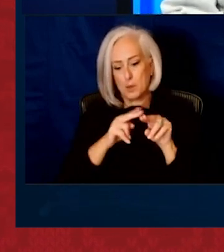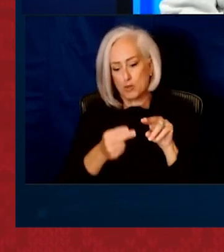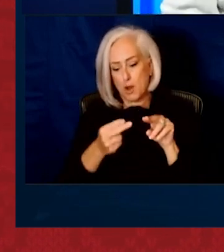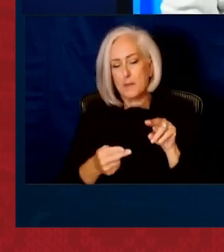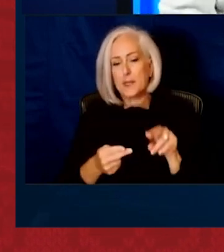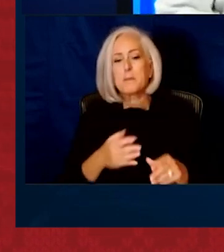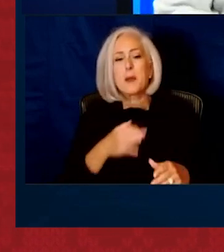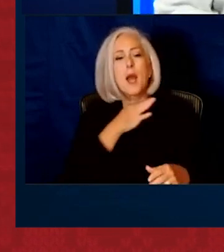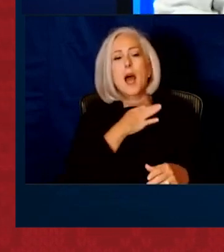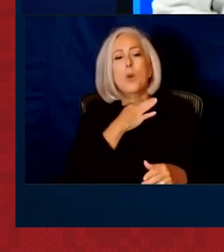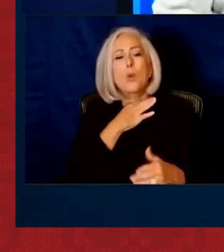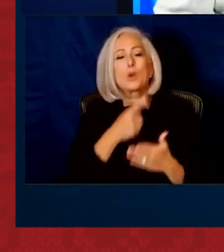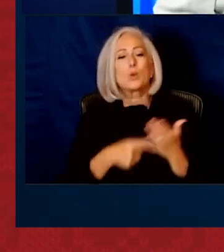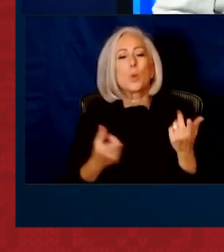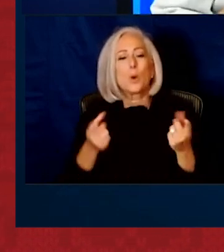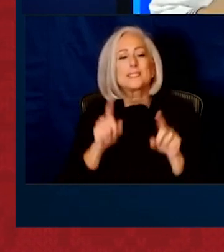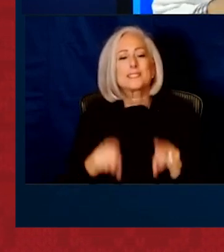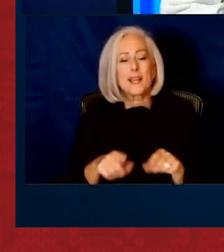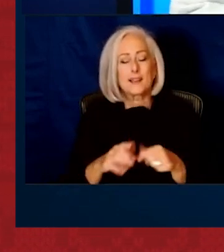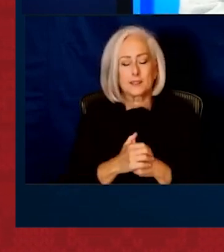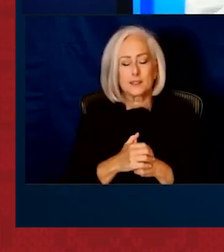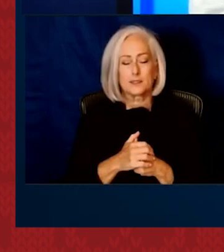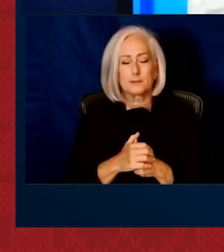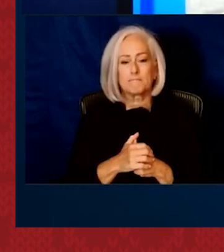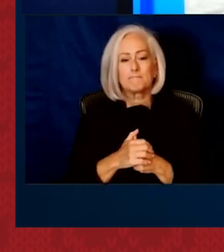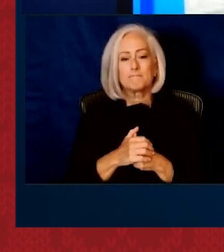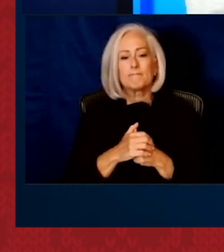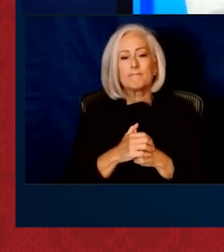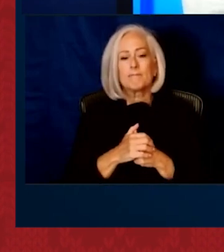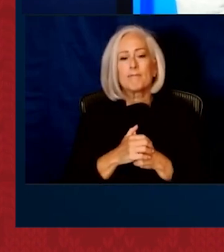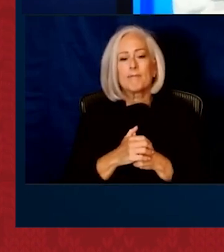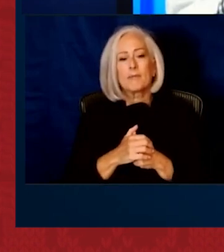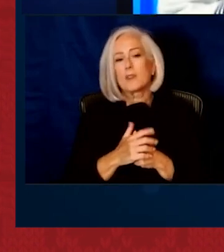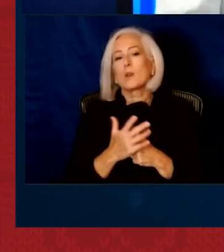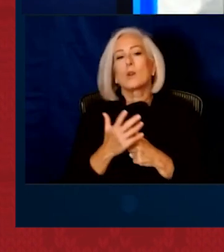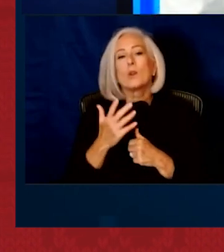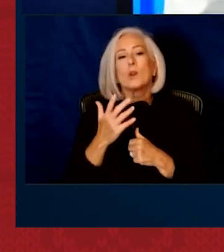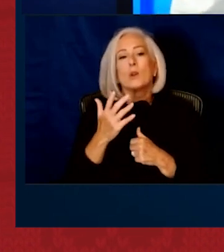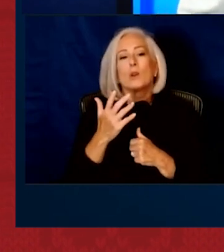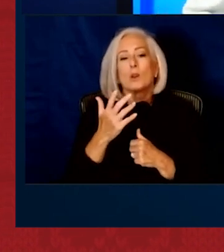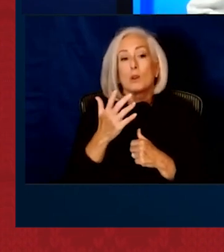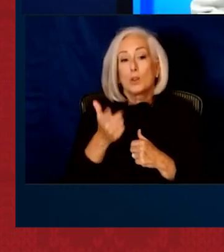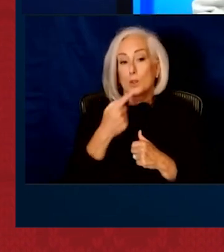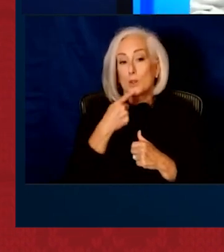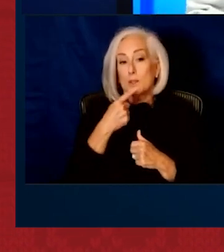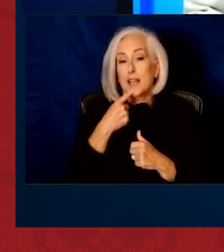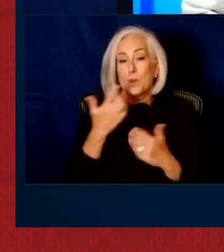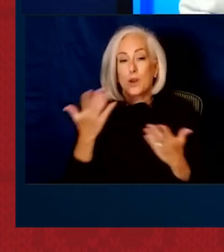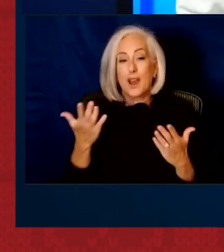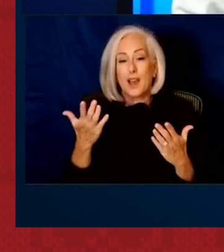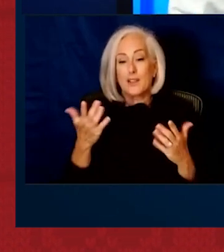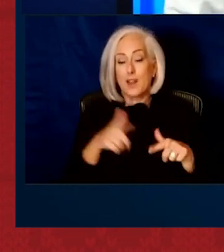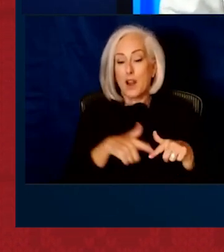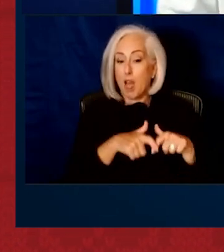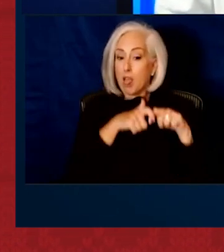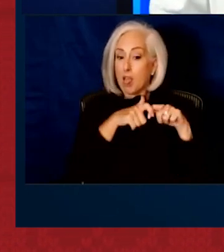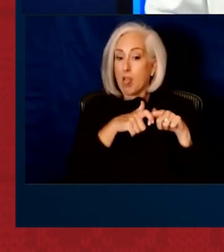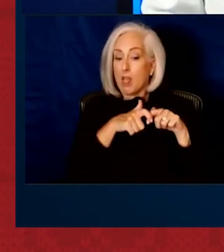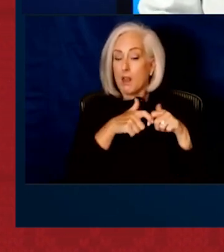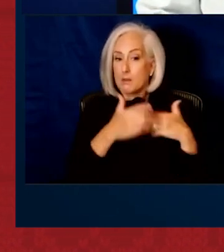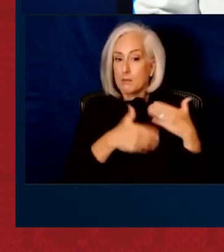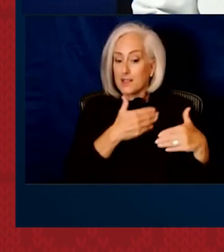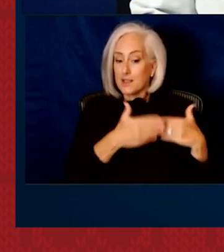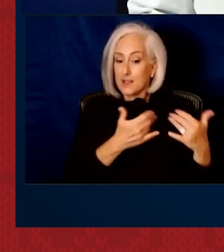You mentioned we're sort of in this I forgot what period you call it, some night lullaby period, something like that, where things are a little quieter.